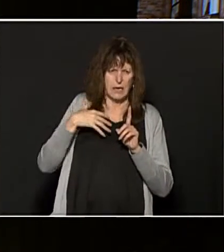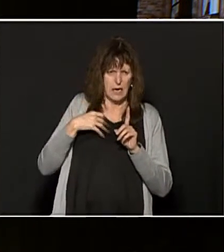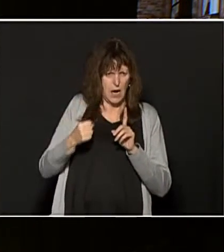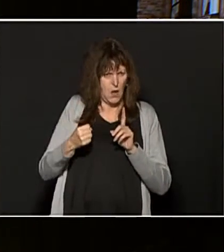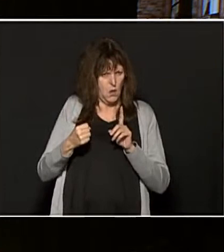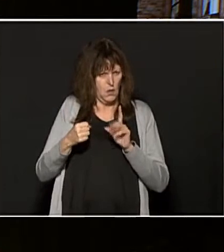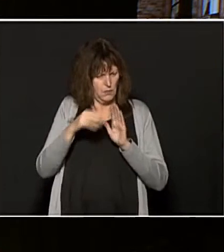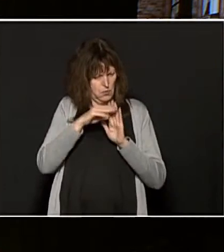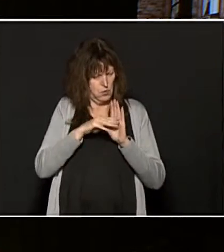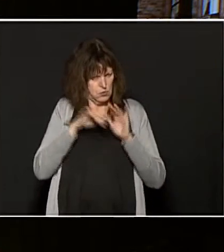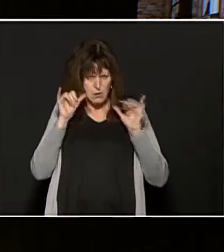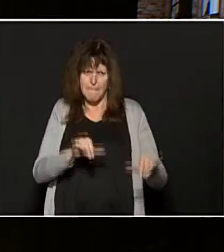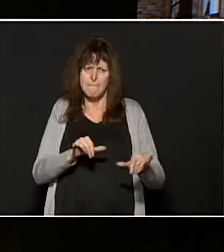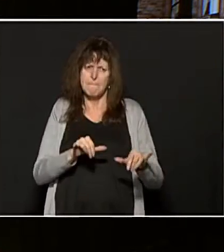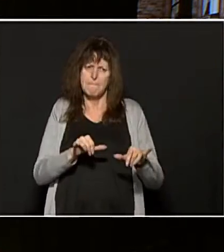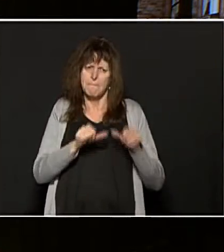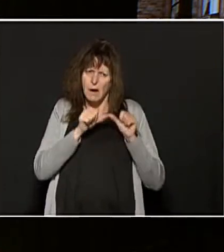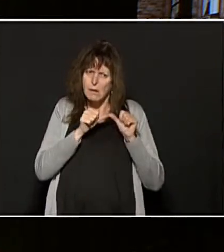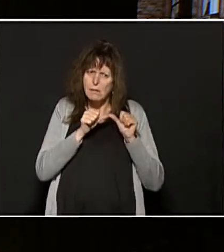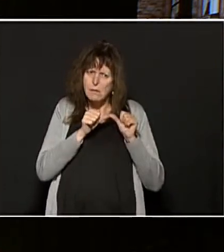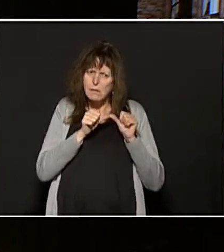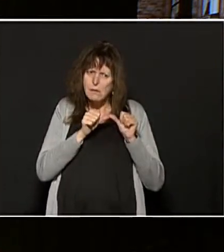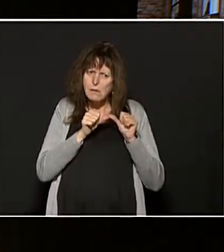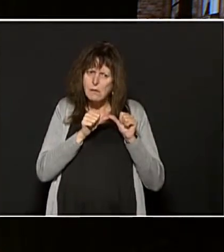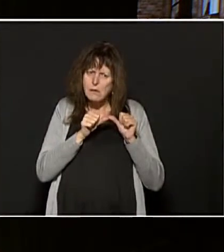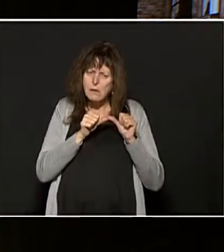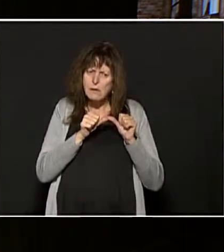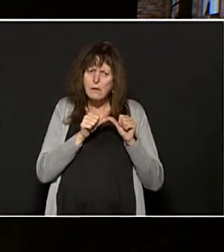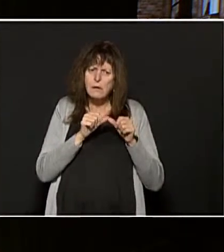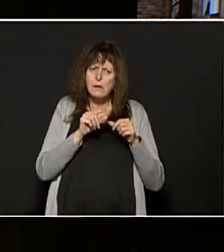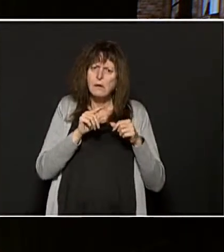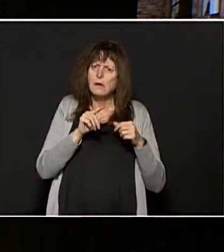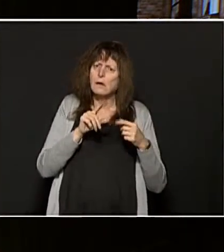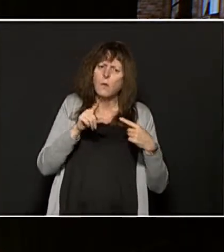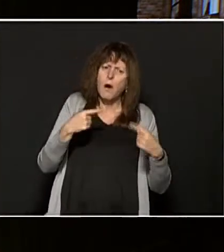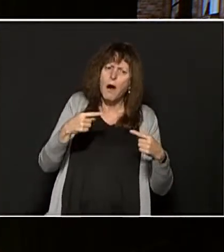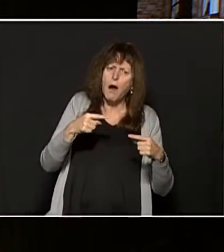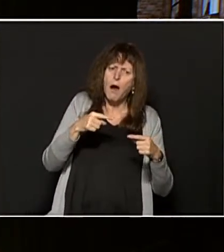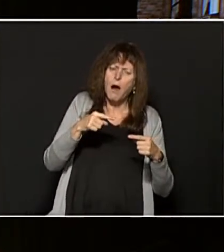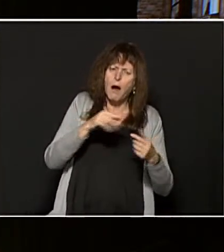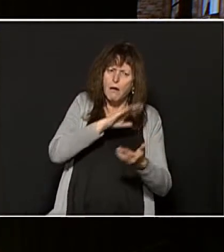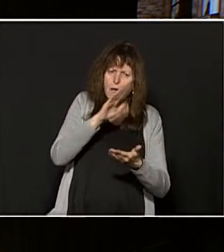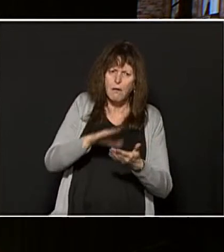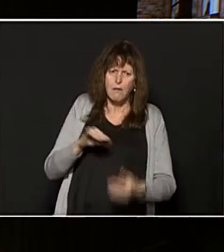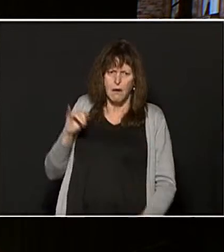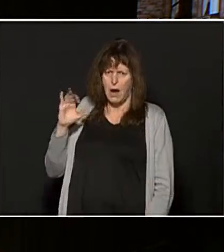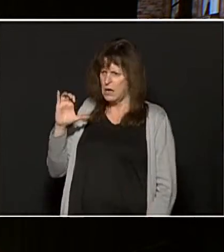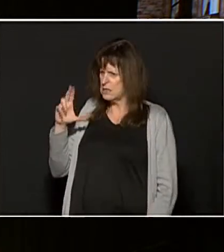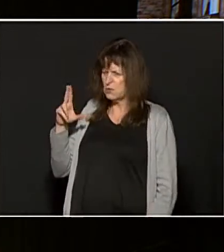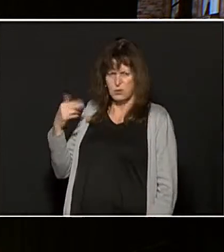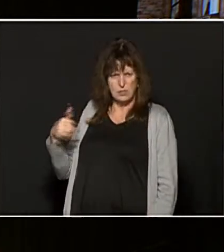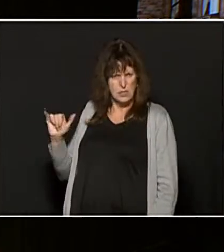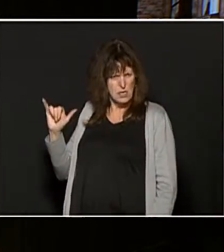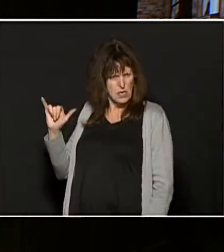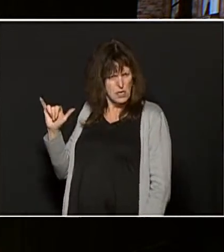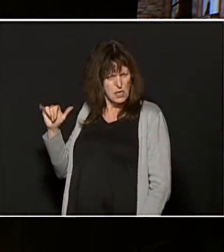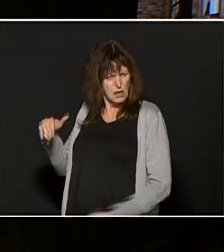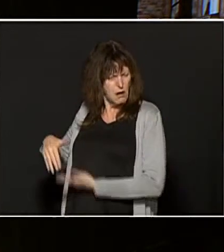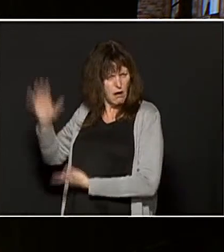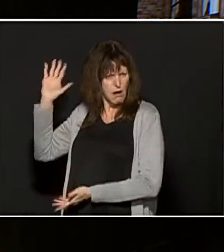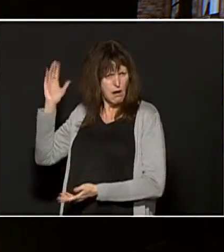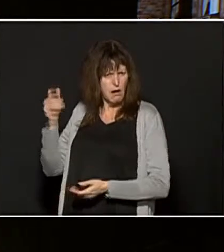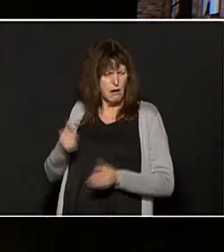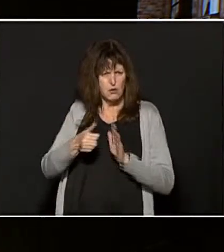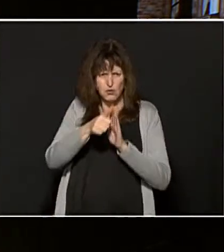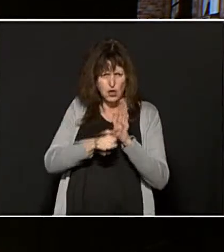when that can happen. It shows that ICU numbers are going to remain high, surgeries still being put off. So where